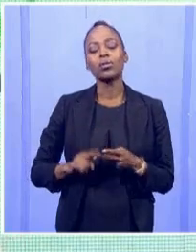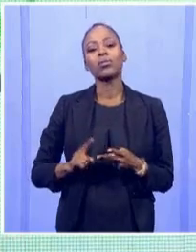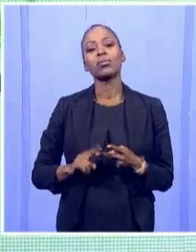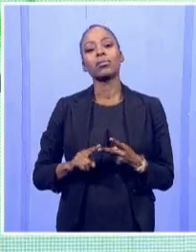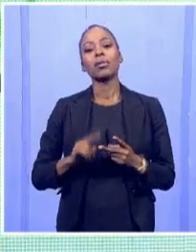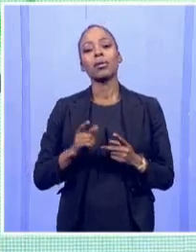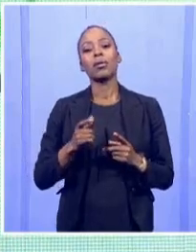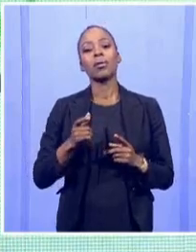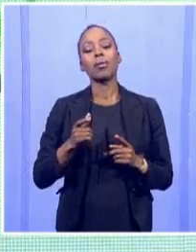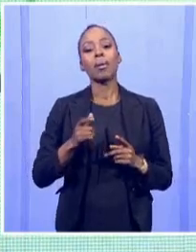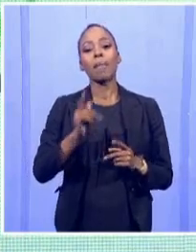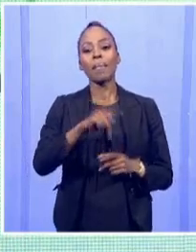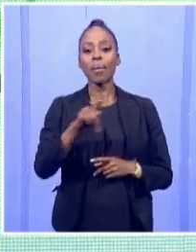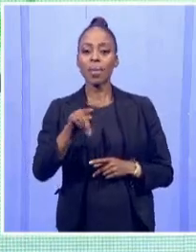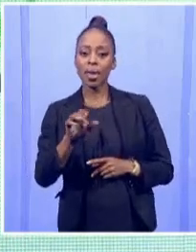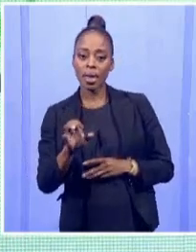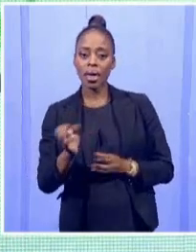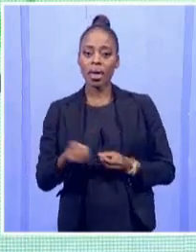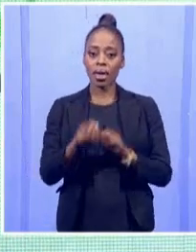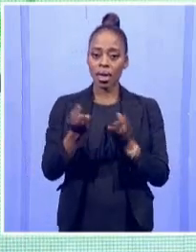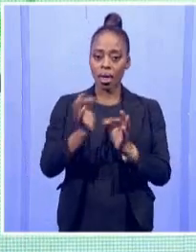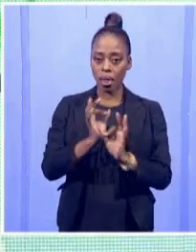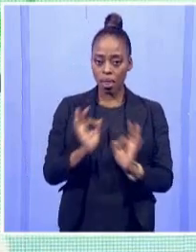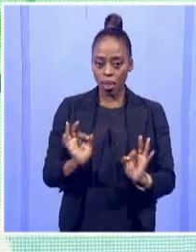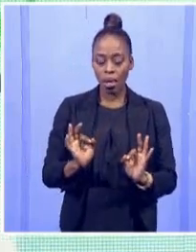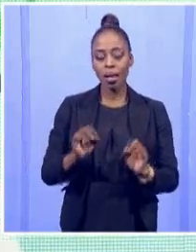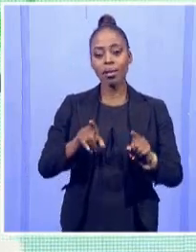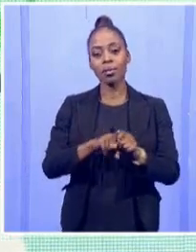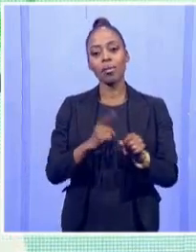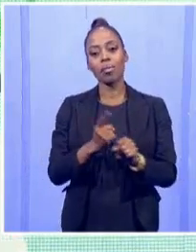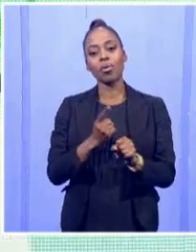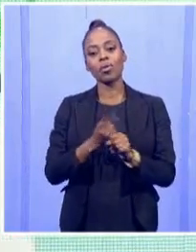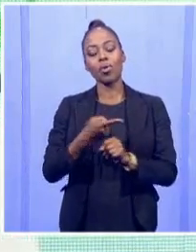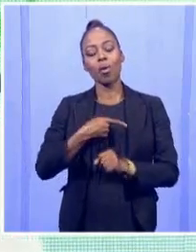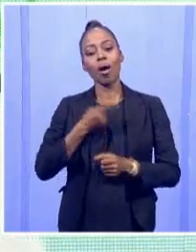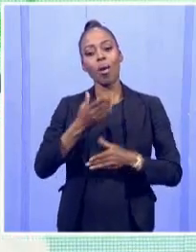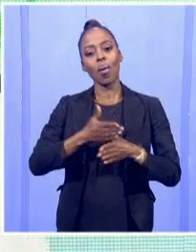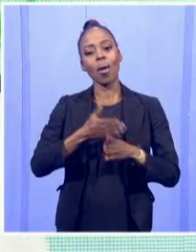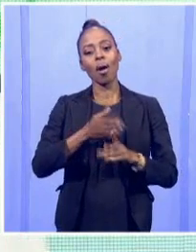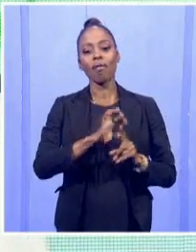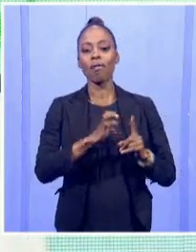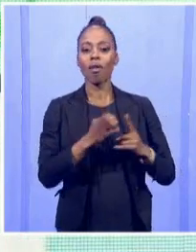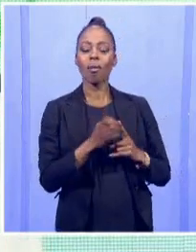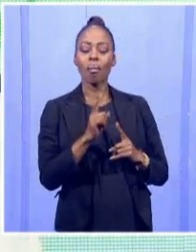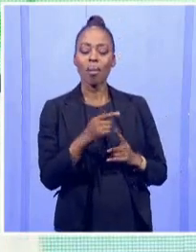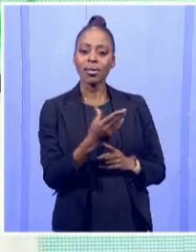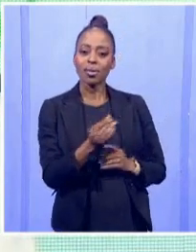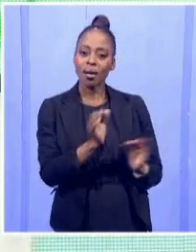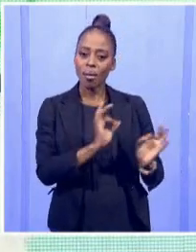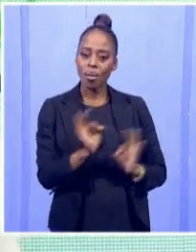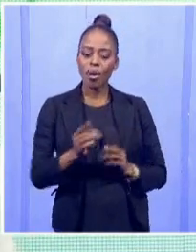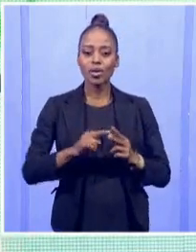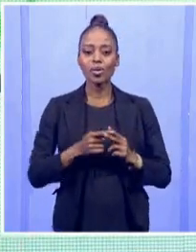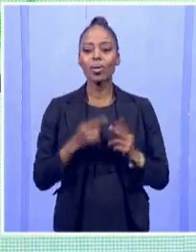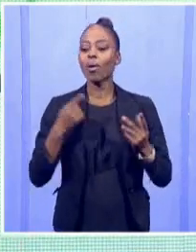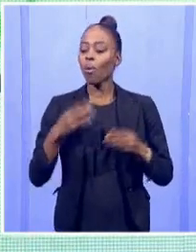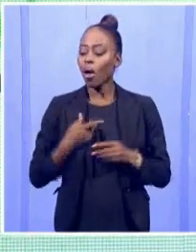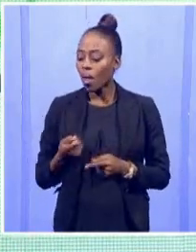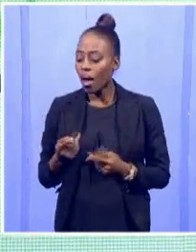personal protective equipment, but also the tools of work, that they have the relevant tools for